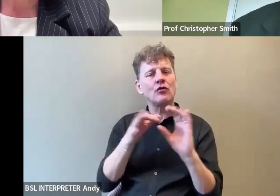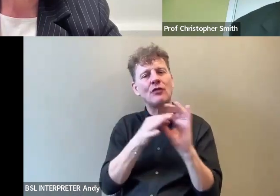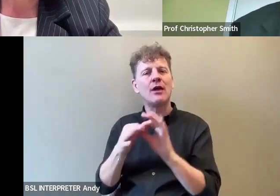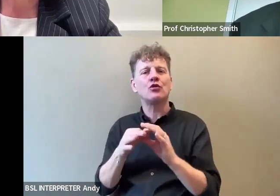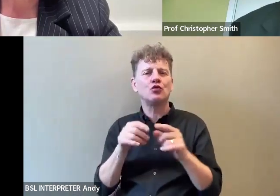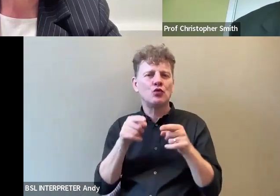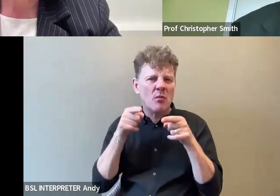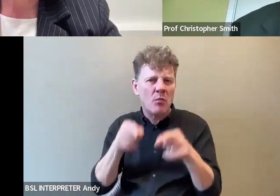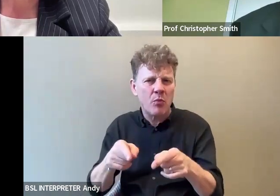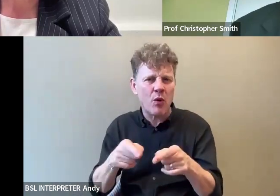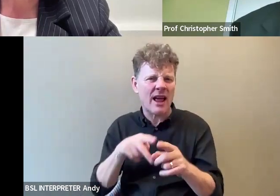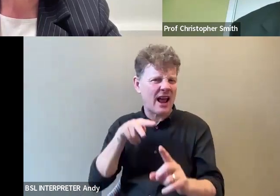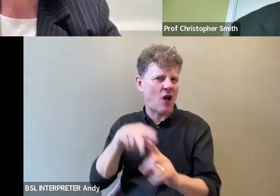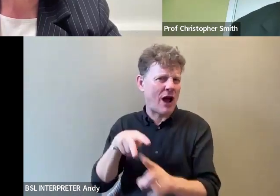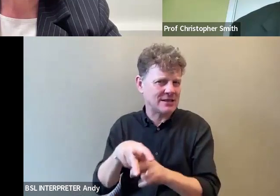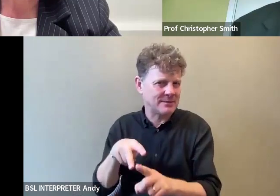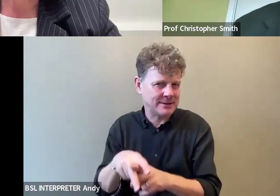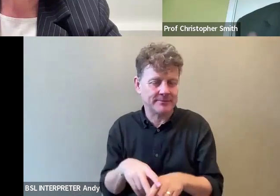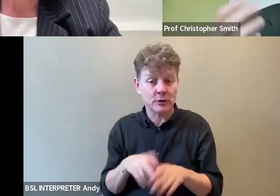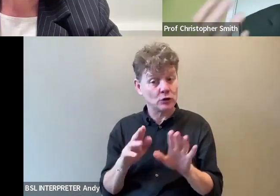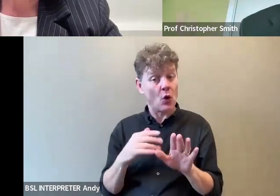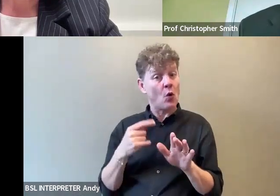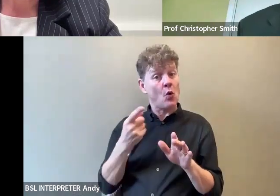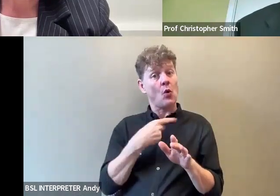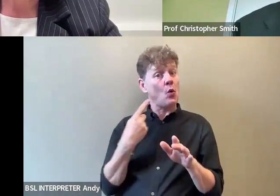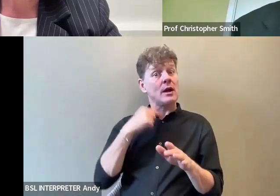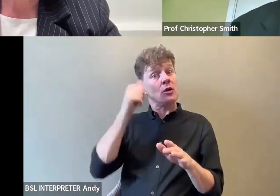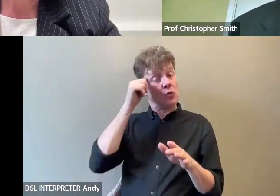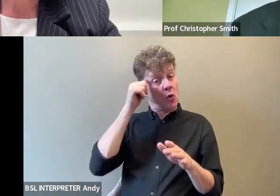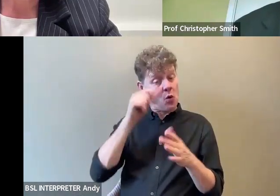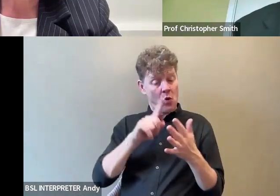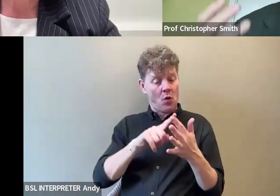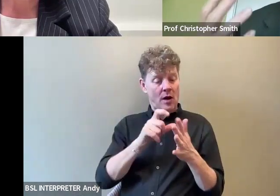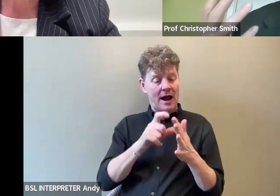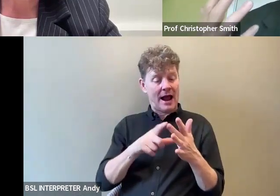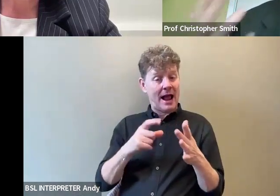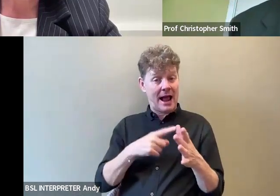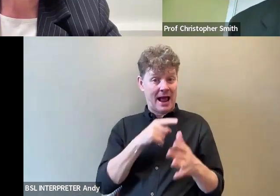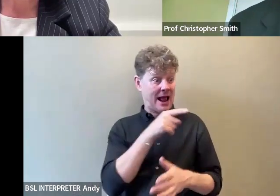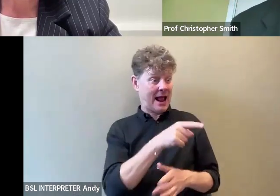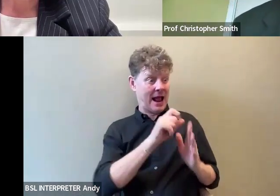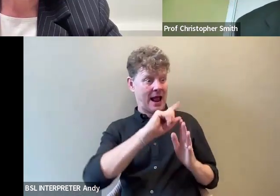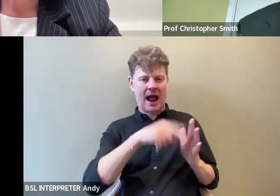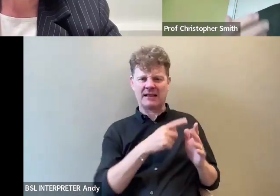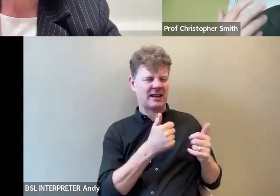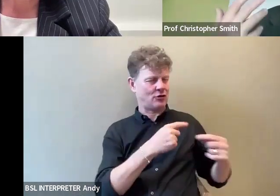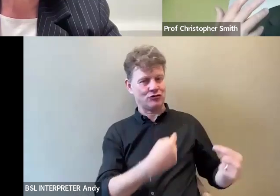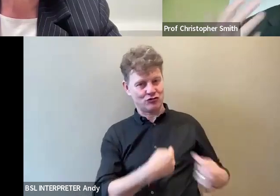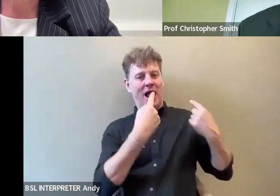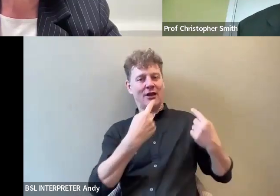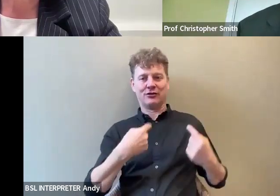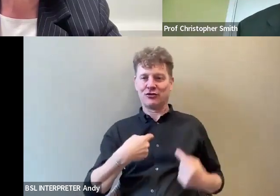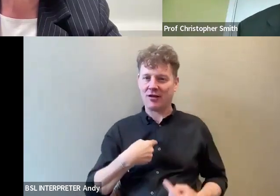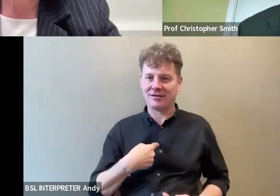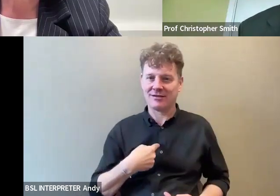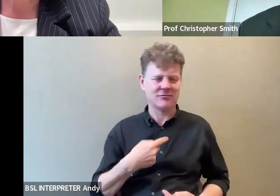to make a difference, but we know that EDICa is challenging us, which